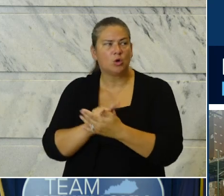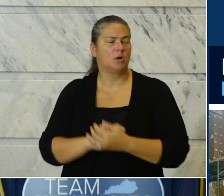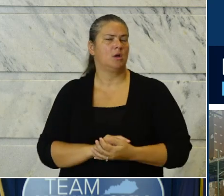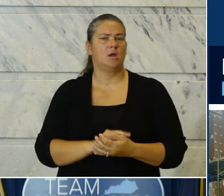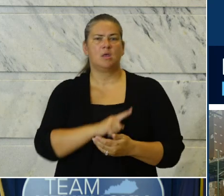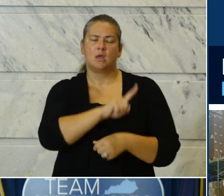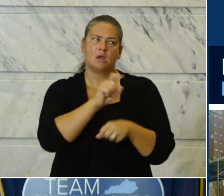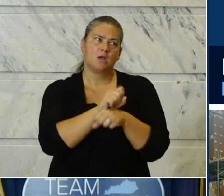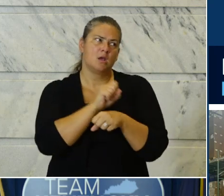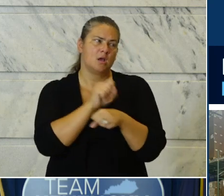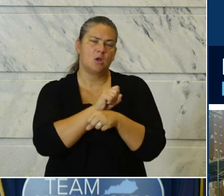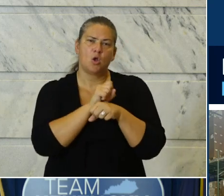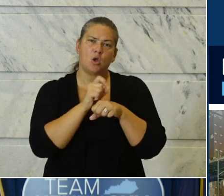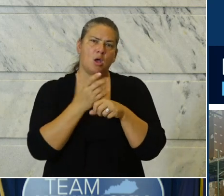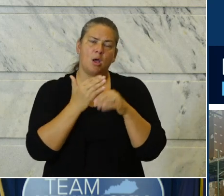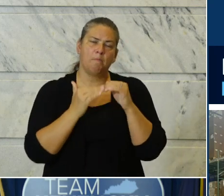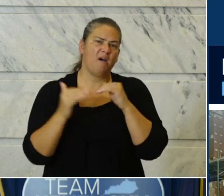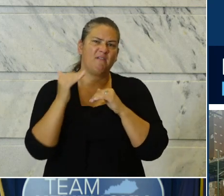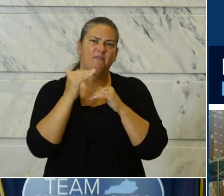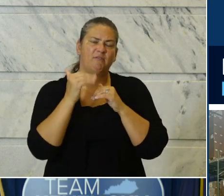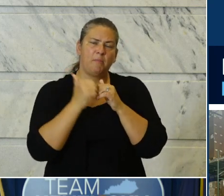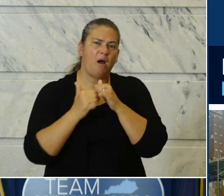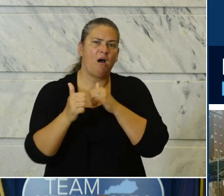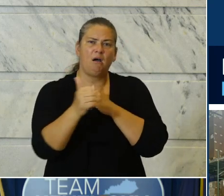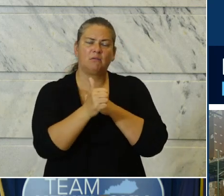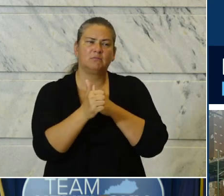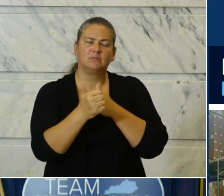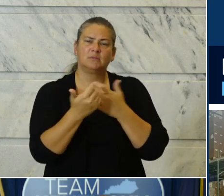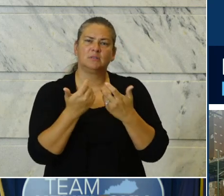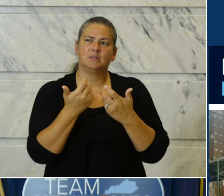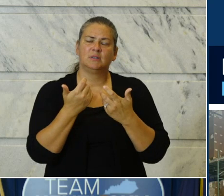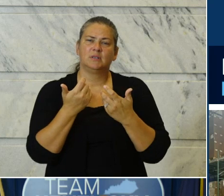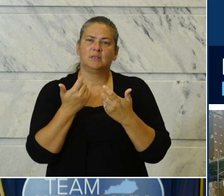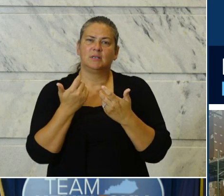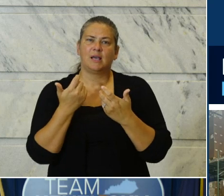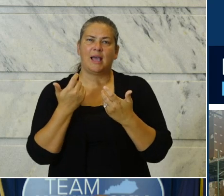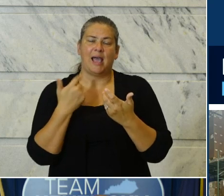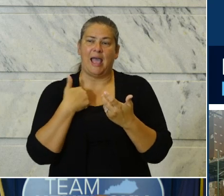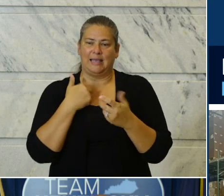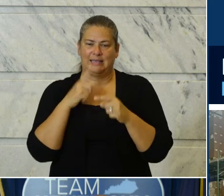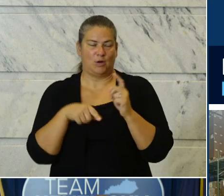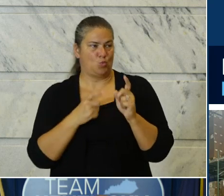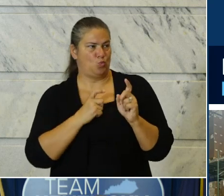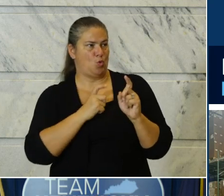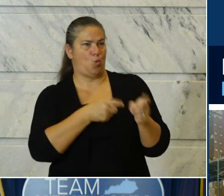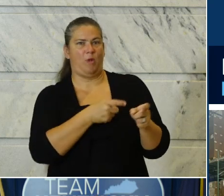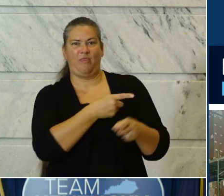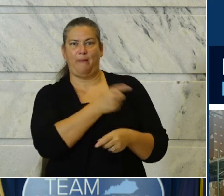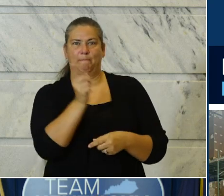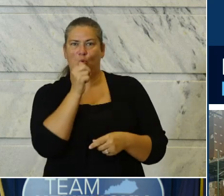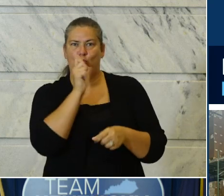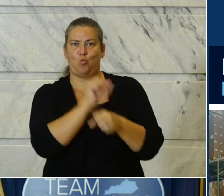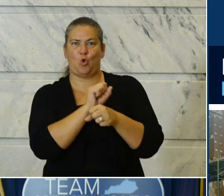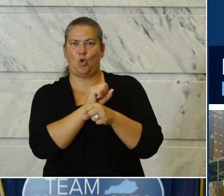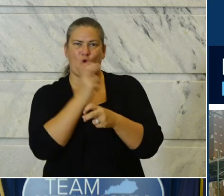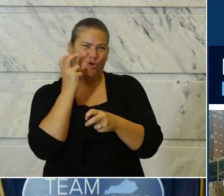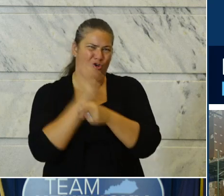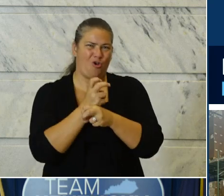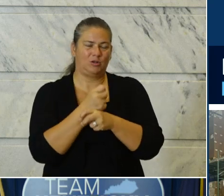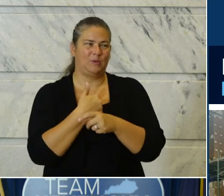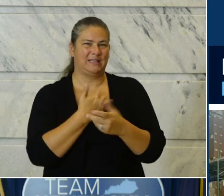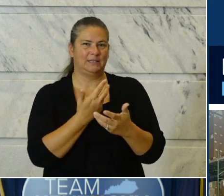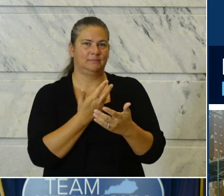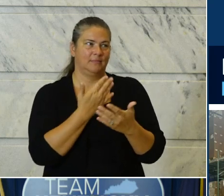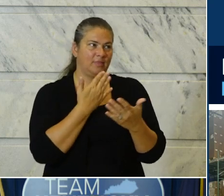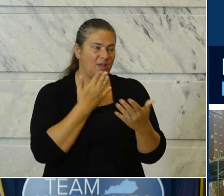beyond. And because it is state government, my ability to reward them other than expressing my gratitude is somewhat constrained. So thank you to all of you